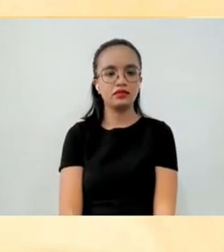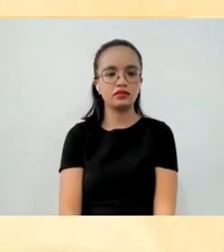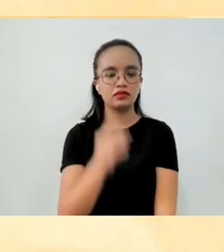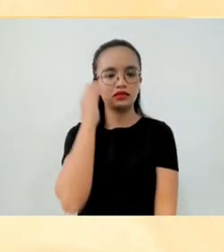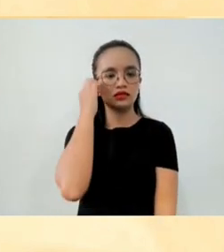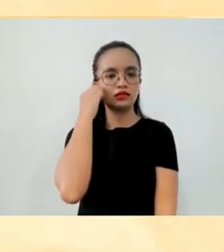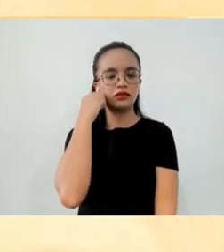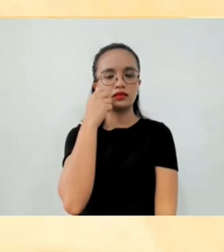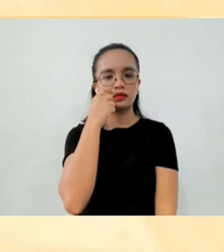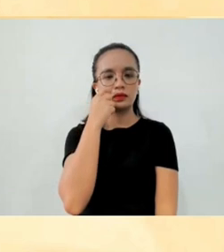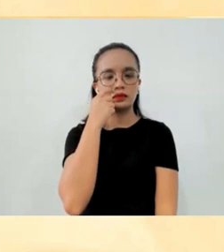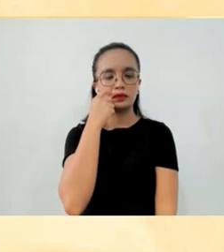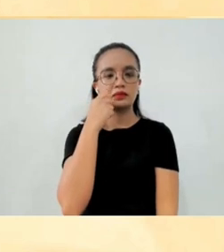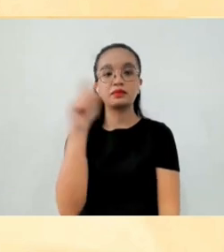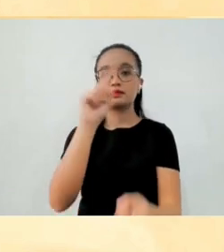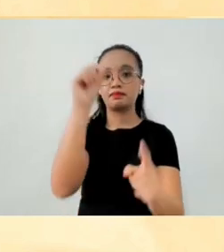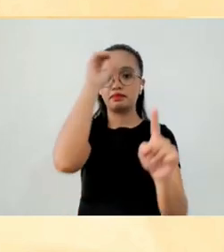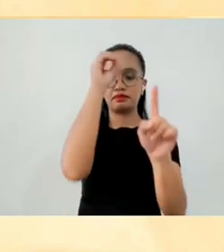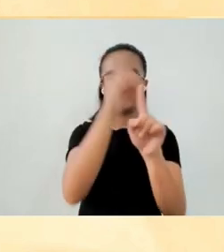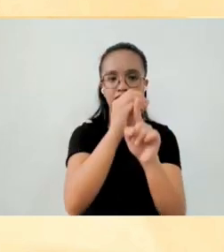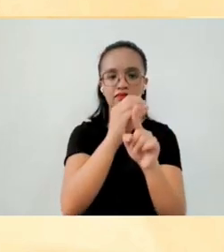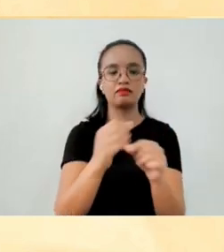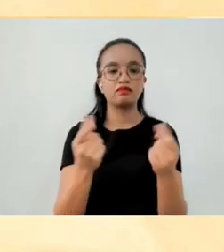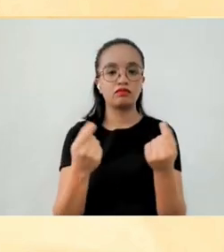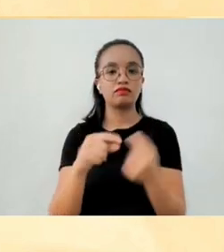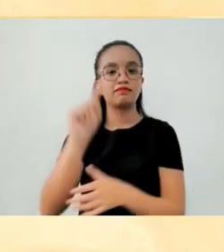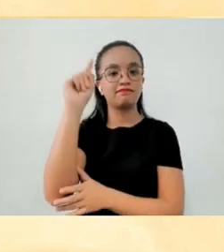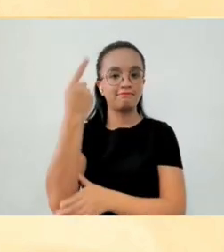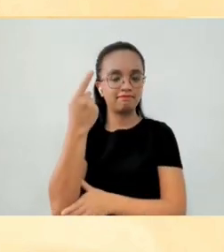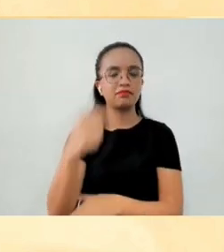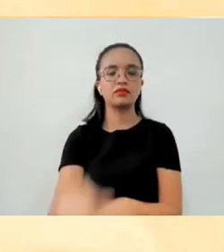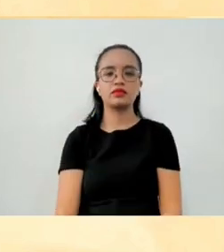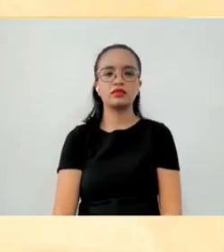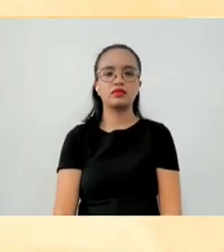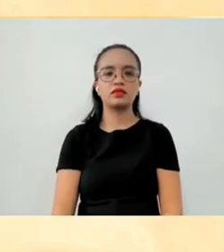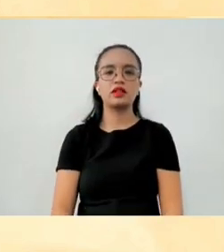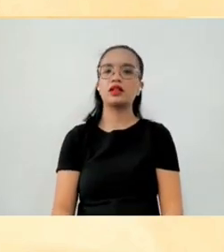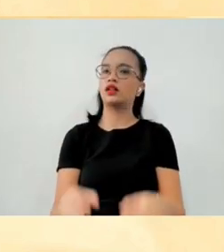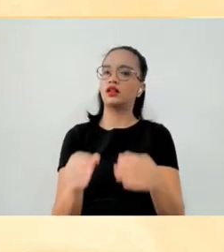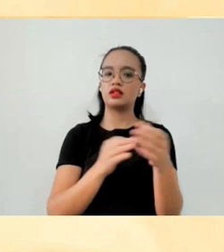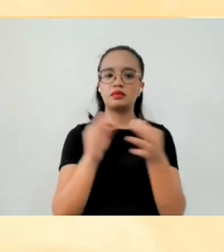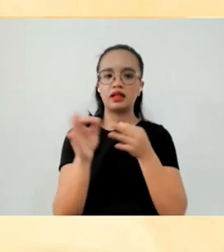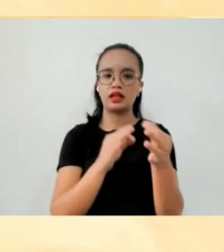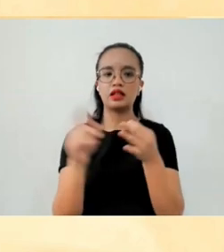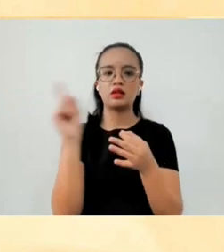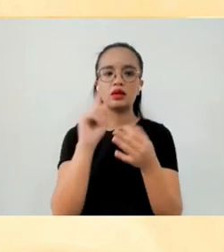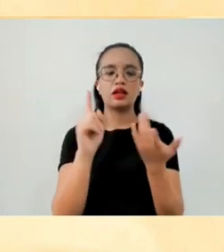So the objectives of this session are to, number one, describe effective,